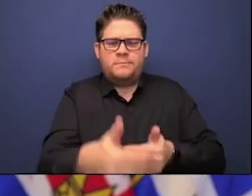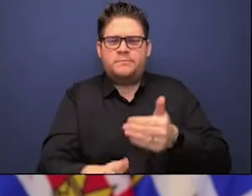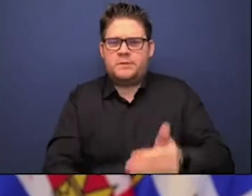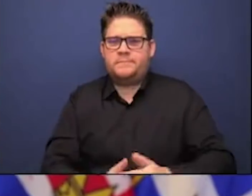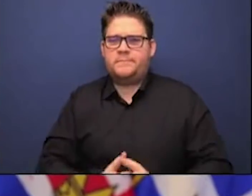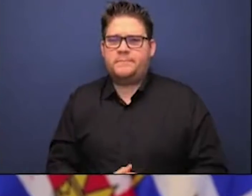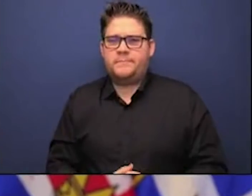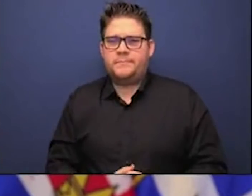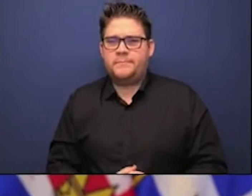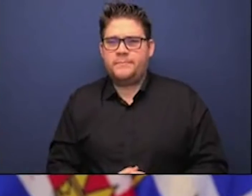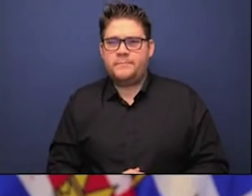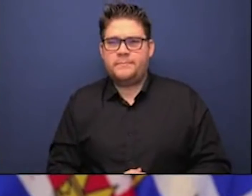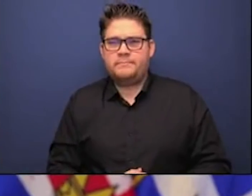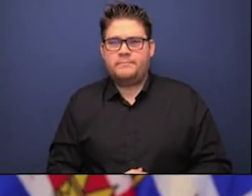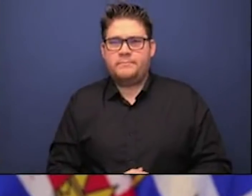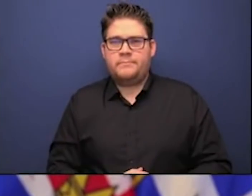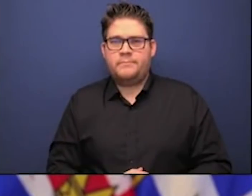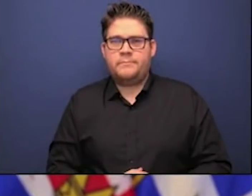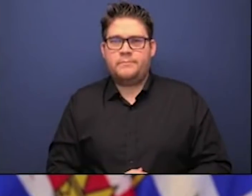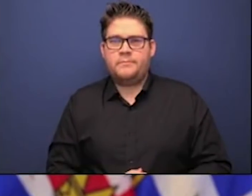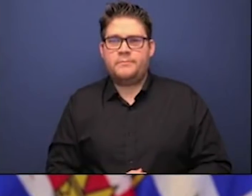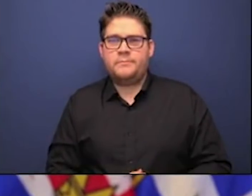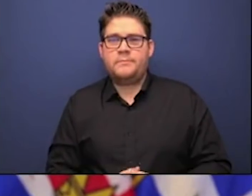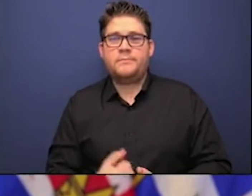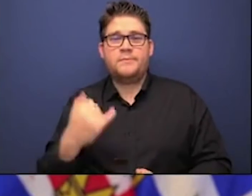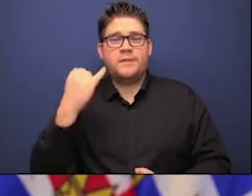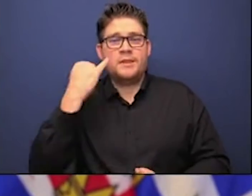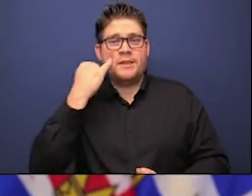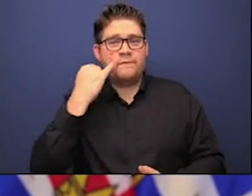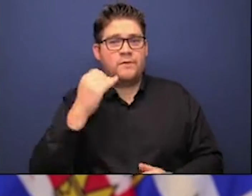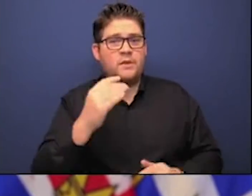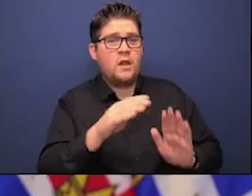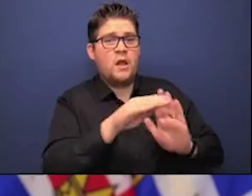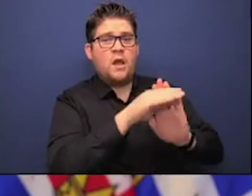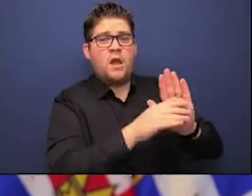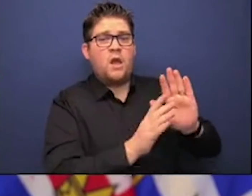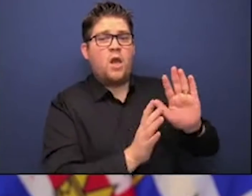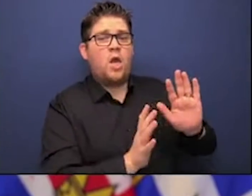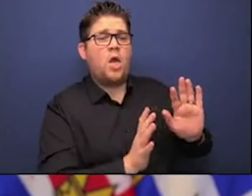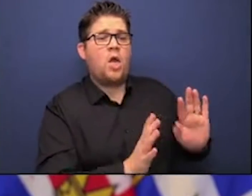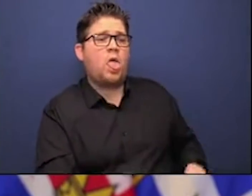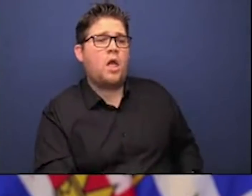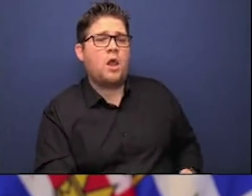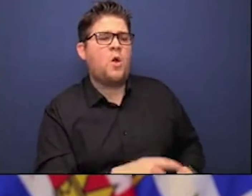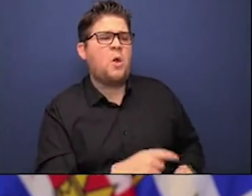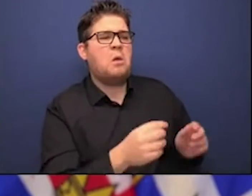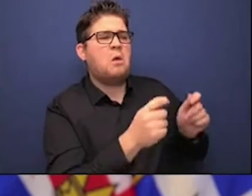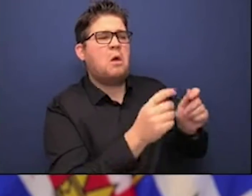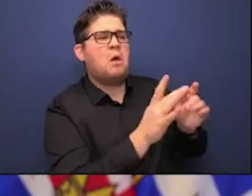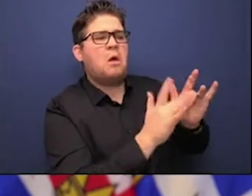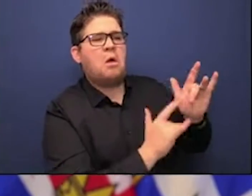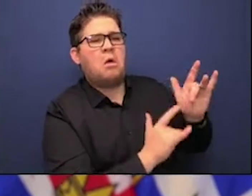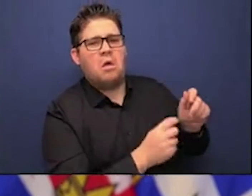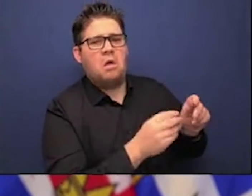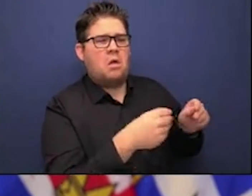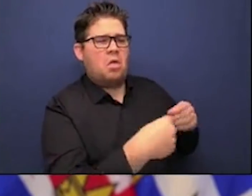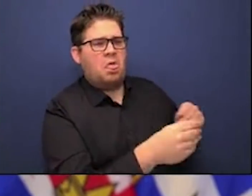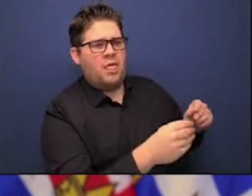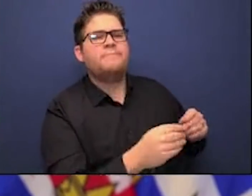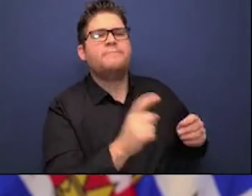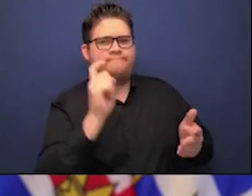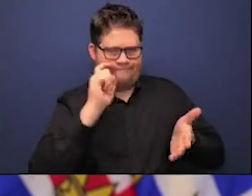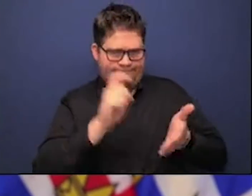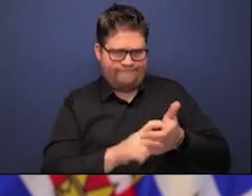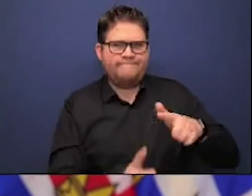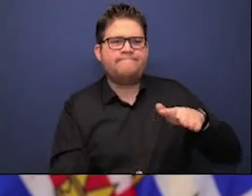are relaxed or provisions are made for some of the higher risk activities, for example, that can increase the